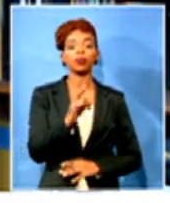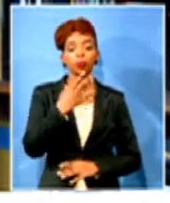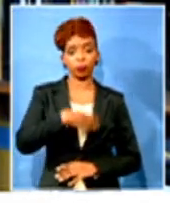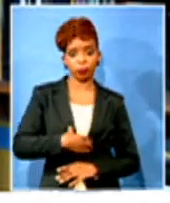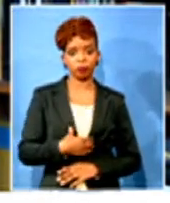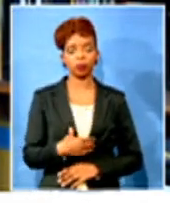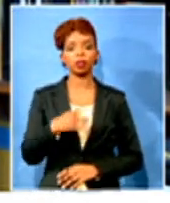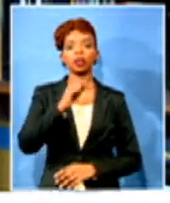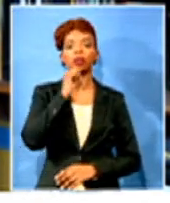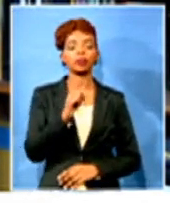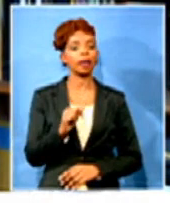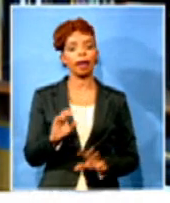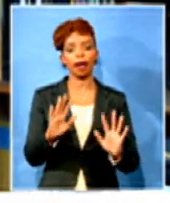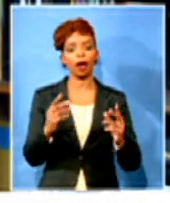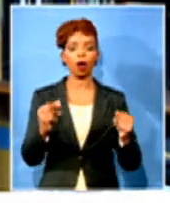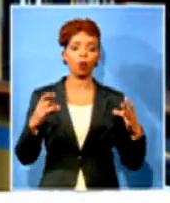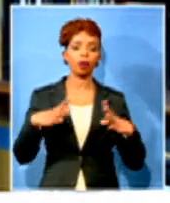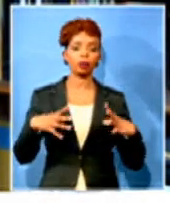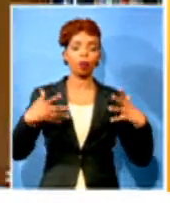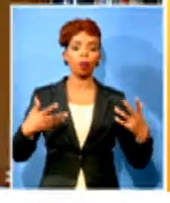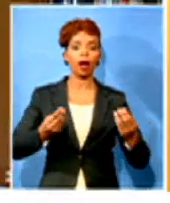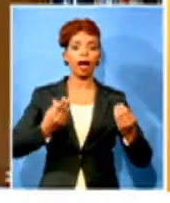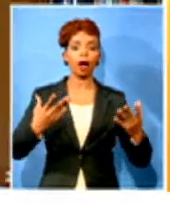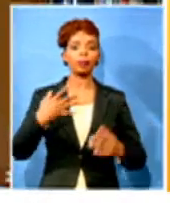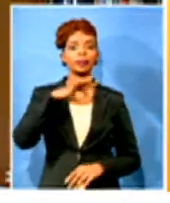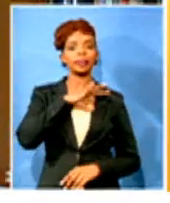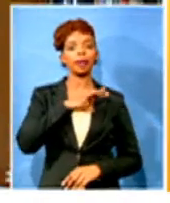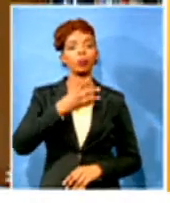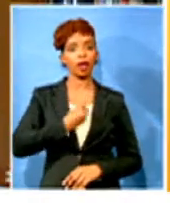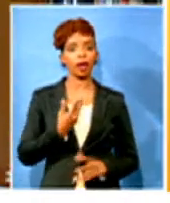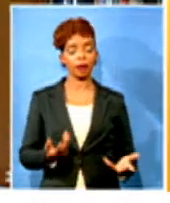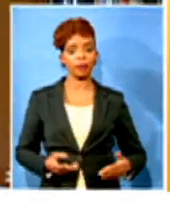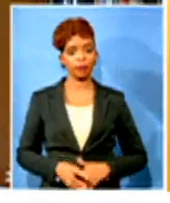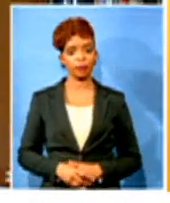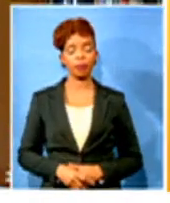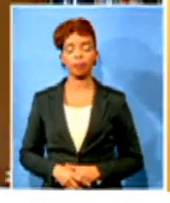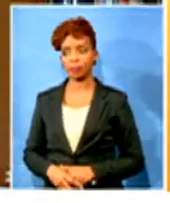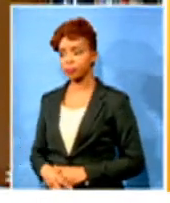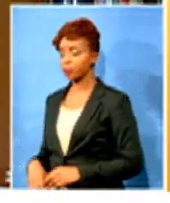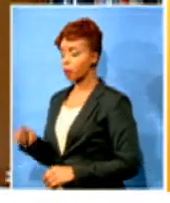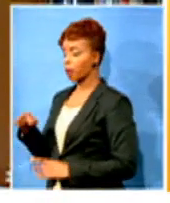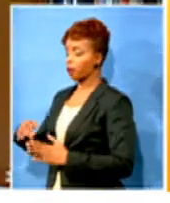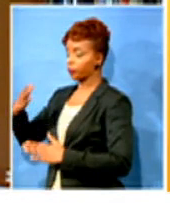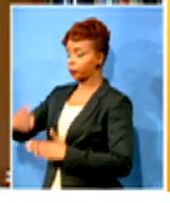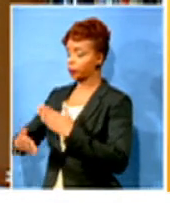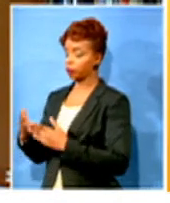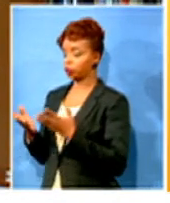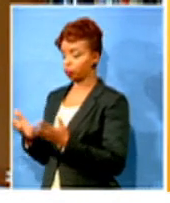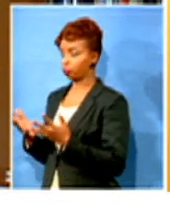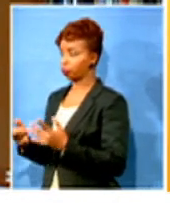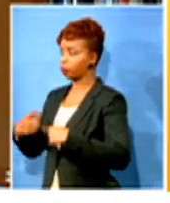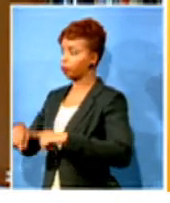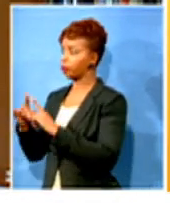how rich and how much income we have. Well, we have to leave it there. Thank you so much, Mike Schussler, discussing the economic